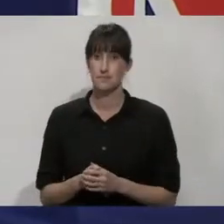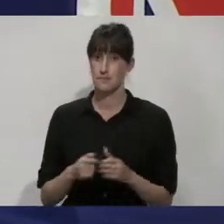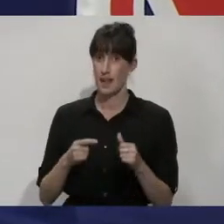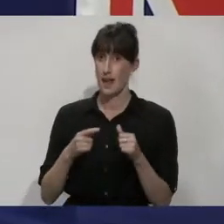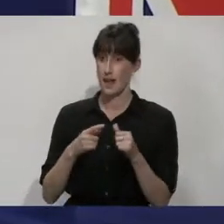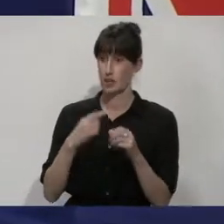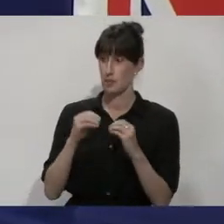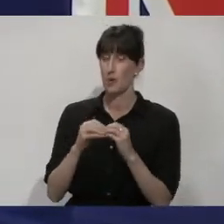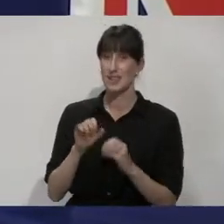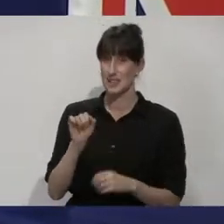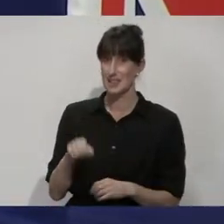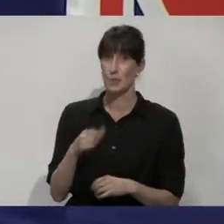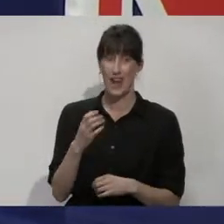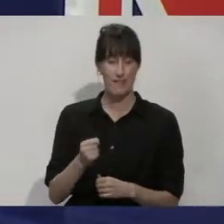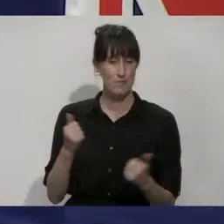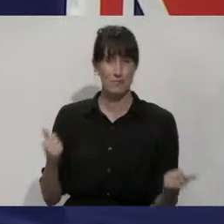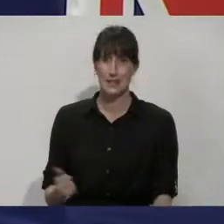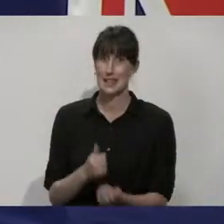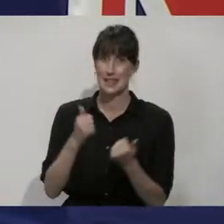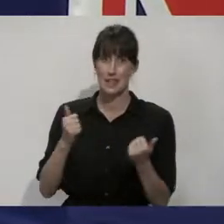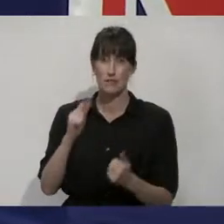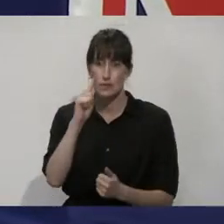and lab reagents as a constant